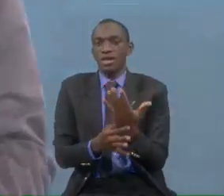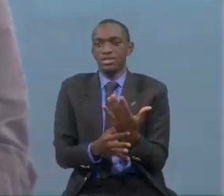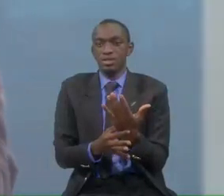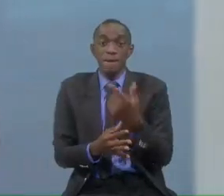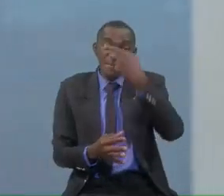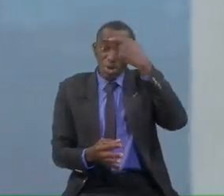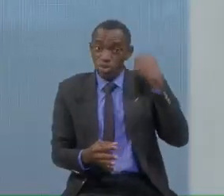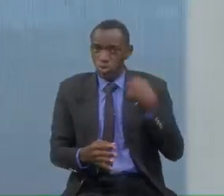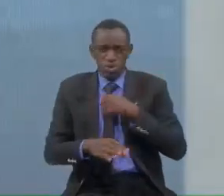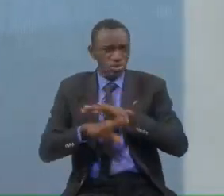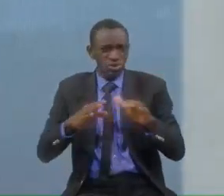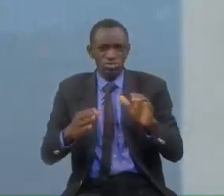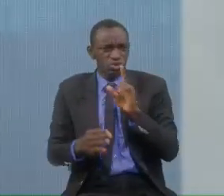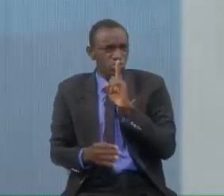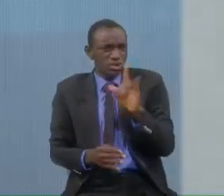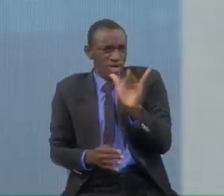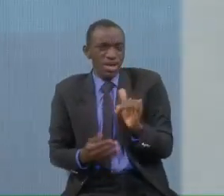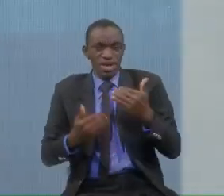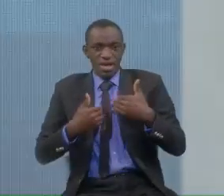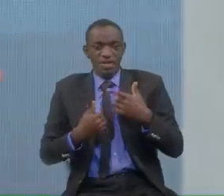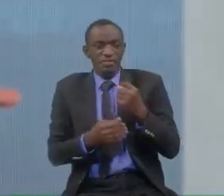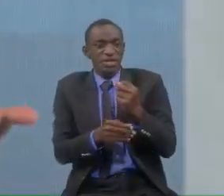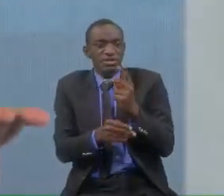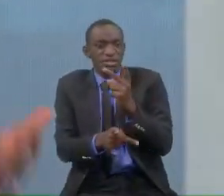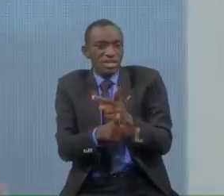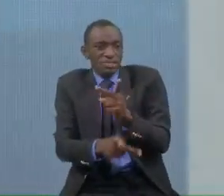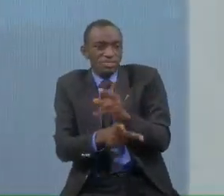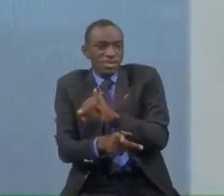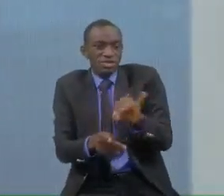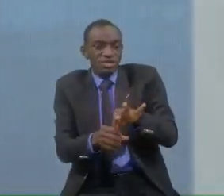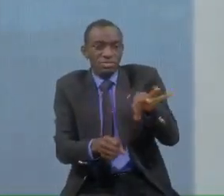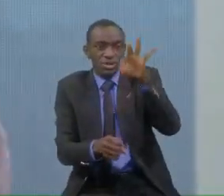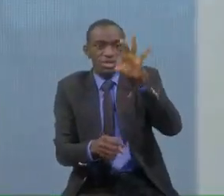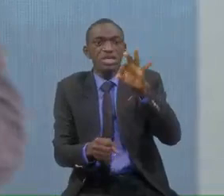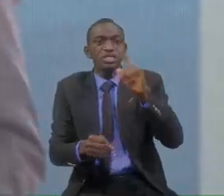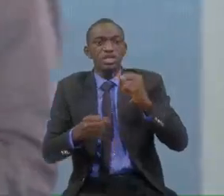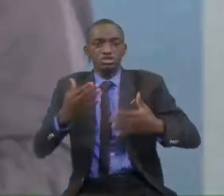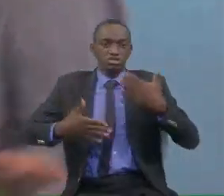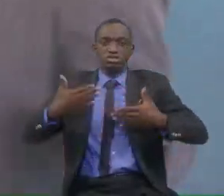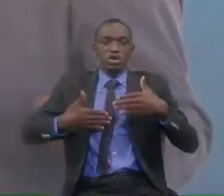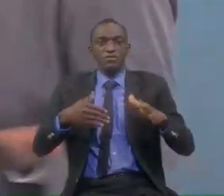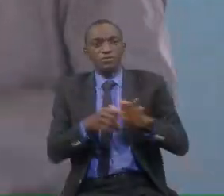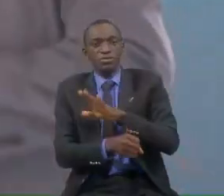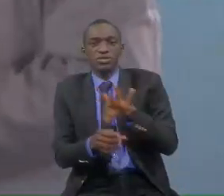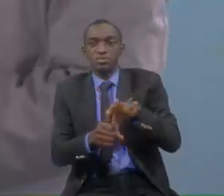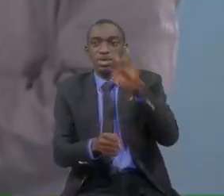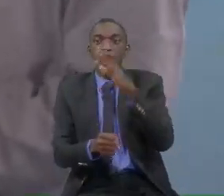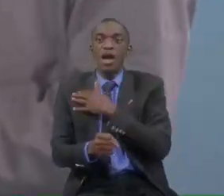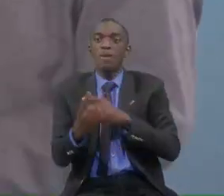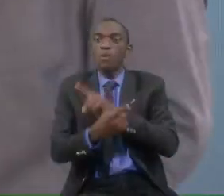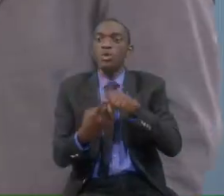really have the keeping spirit, the joyful spirit. And when you are fearful and